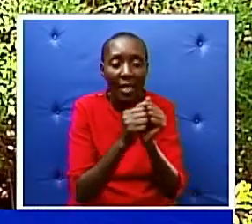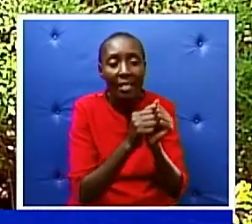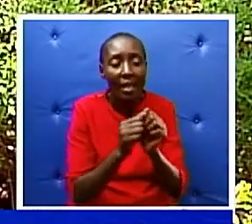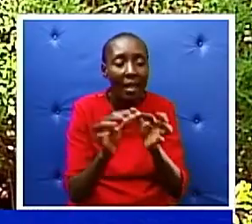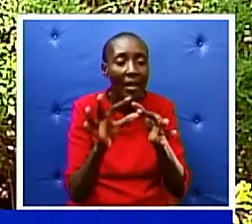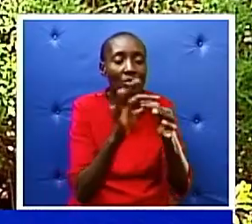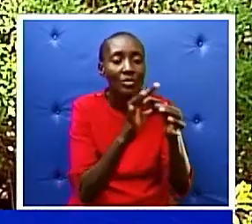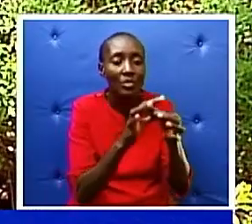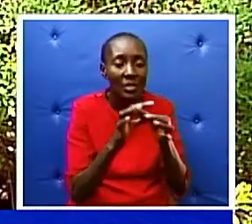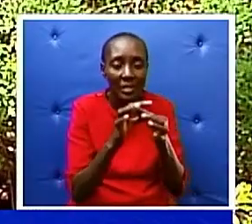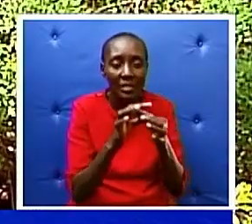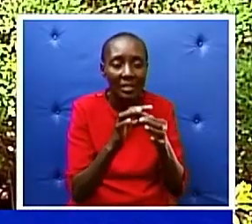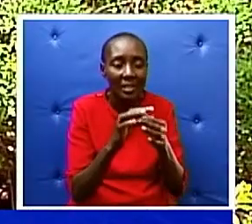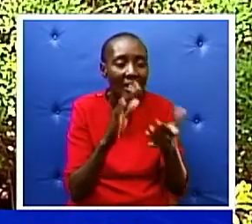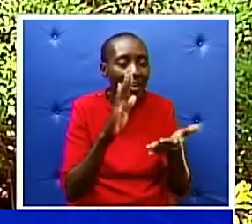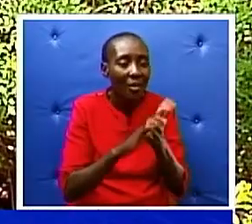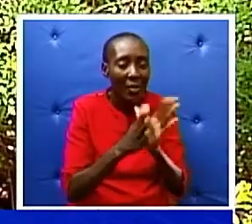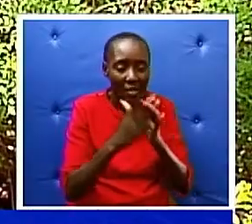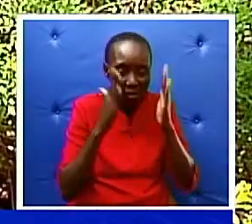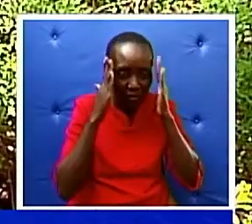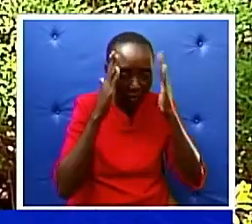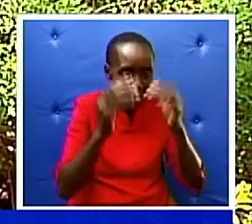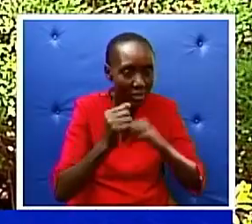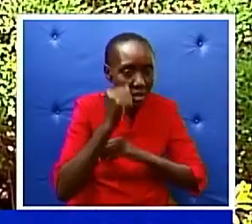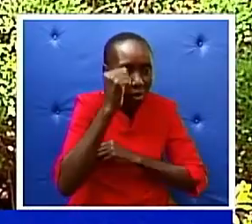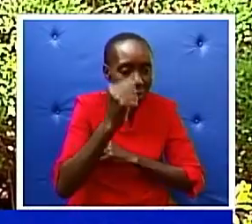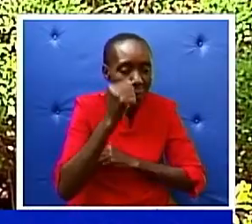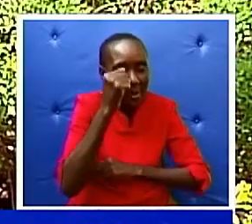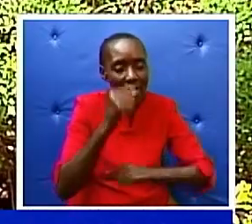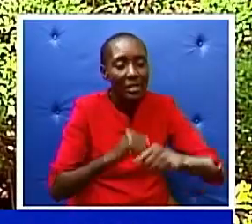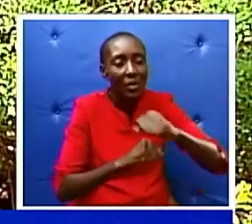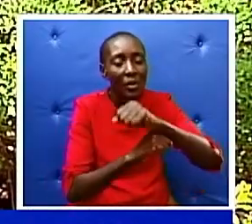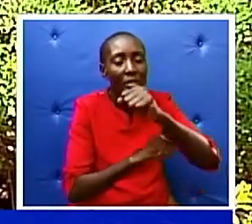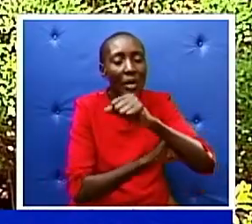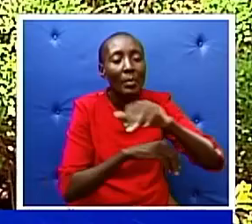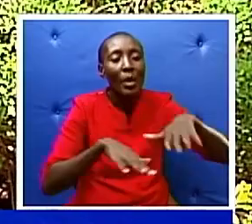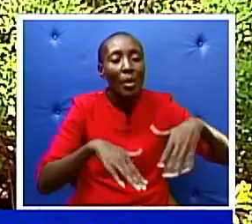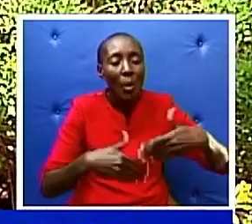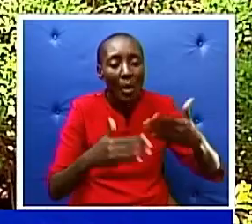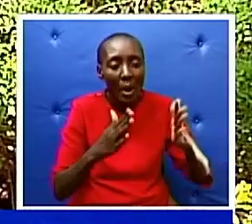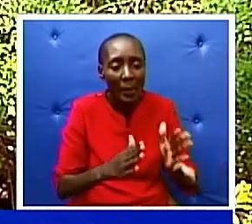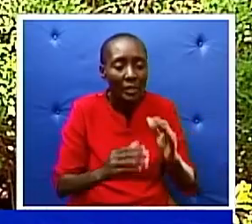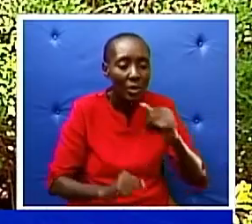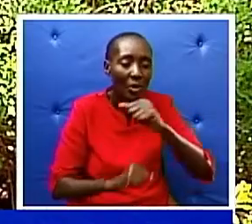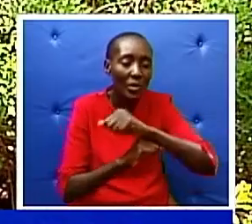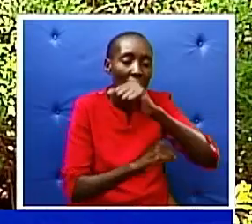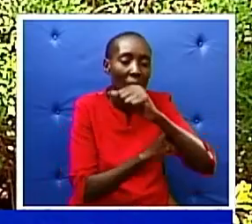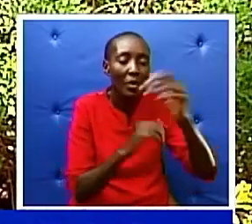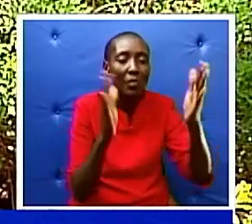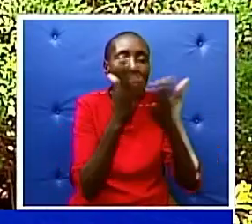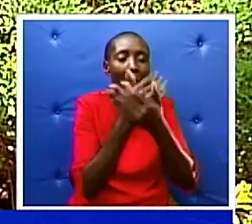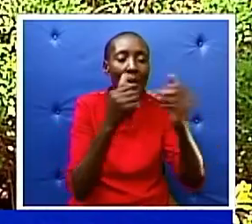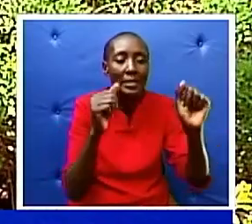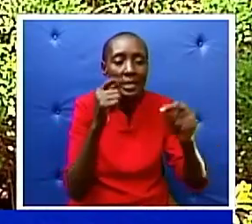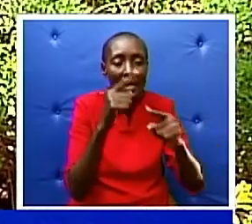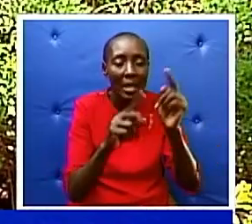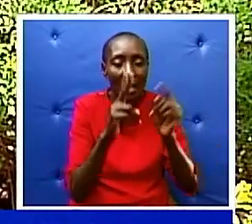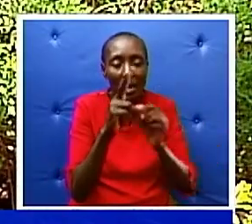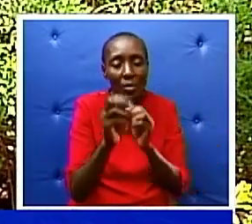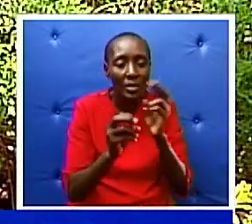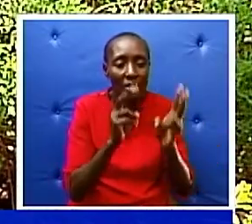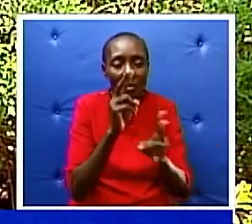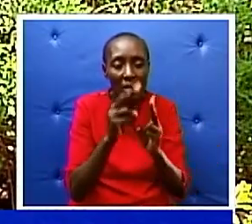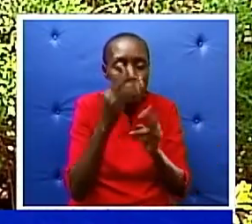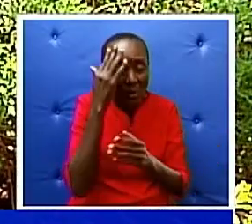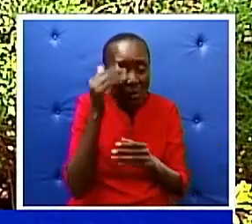political affiliations, devoid of who we support for president come 2022, because we are not even guaranteed of